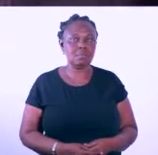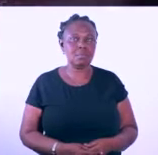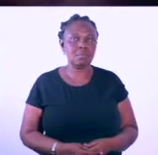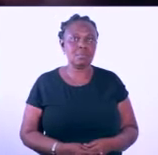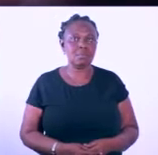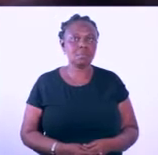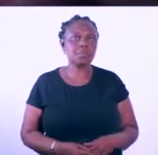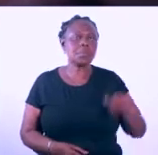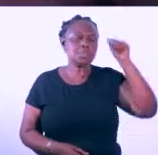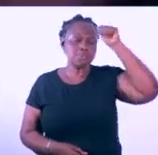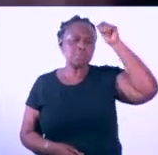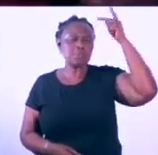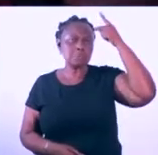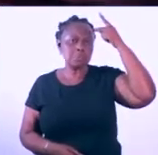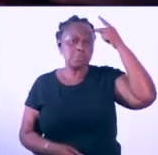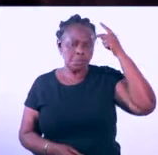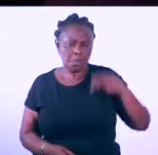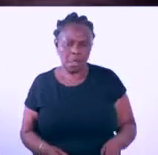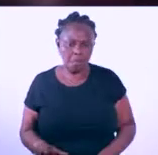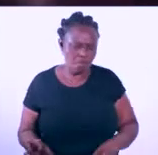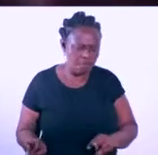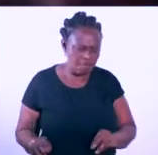Okay, Alex, come down here.